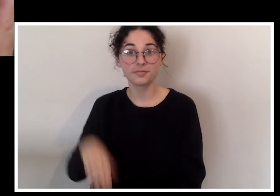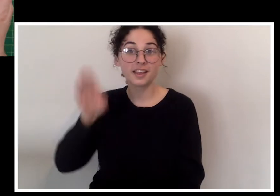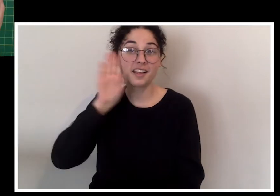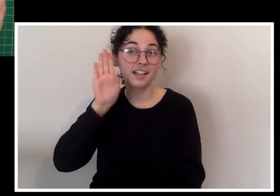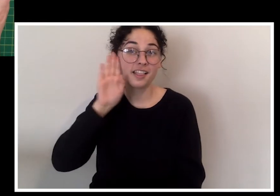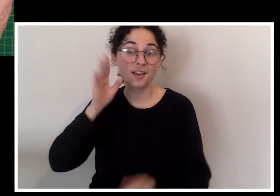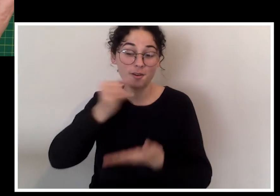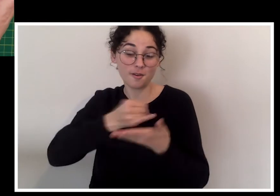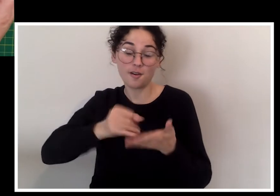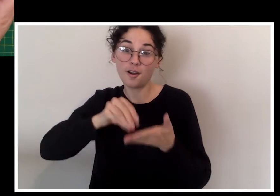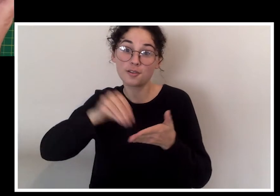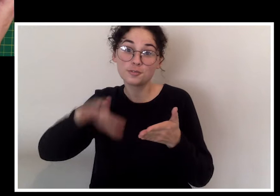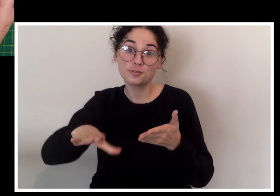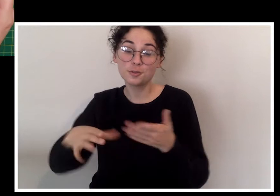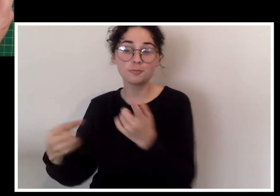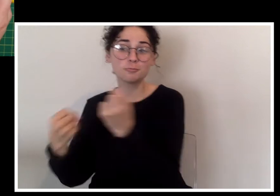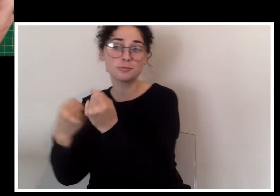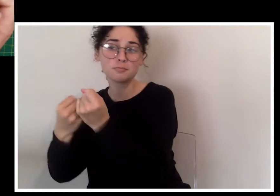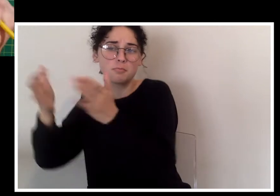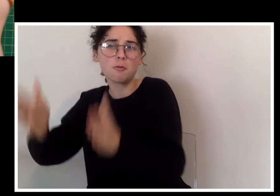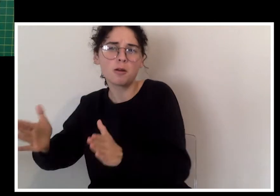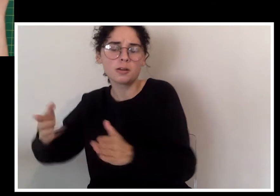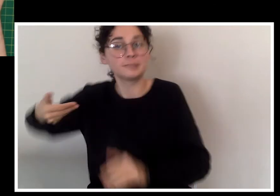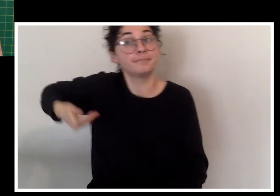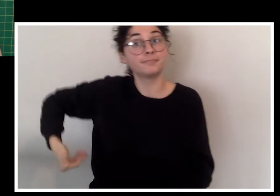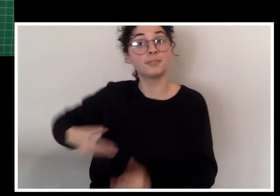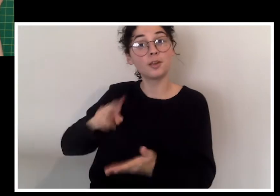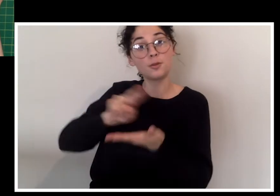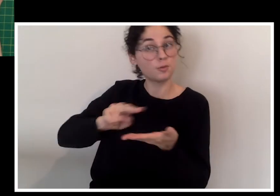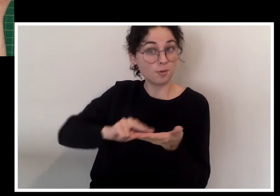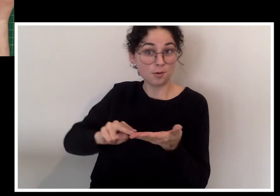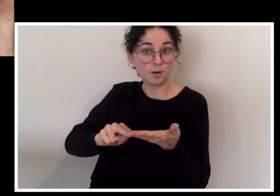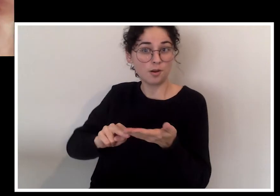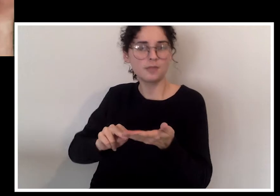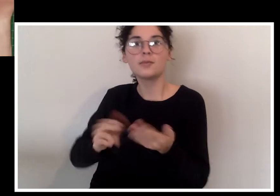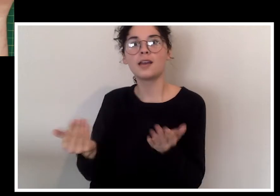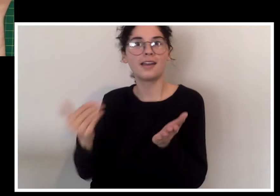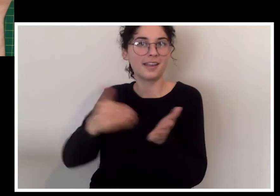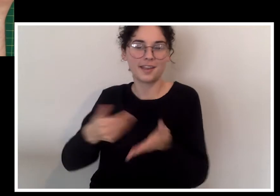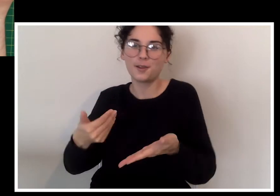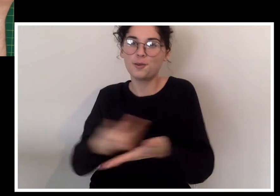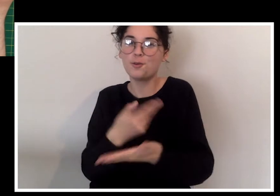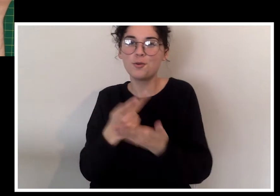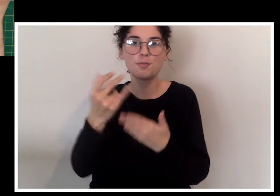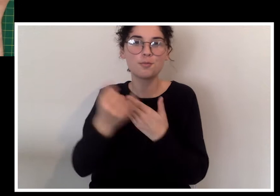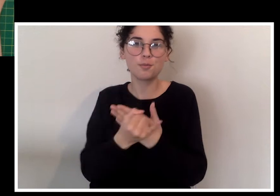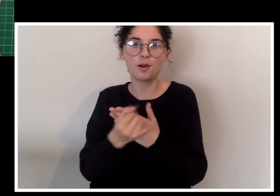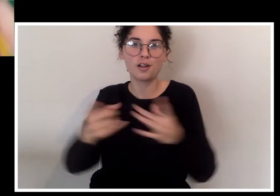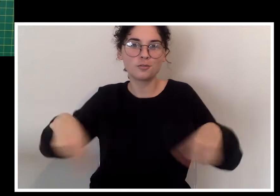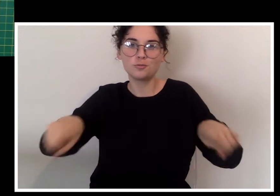Hello art students and fans, this is Mr. Nanari with another at-home art project that you can